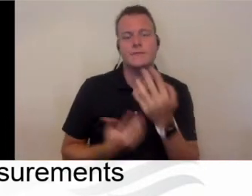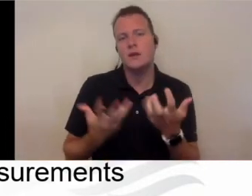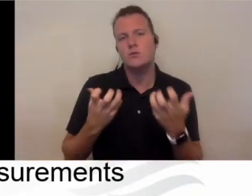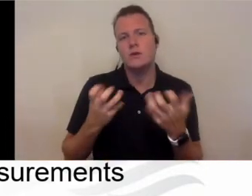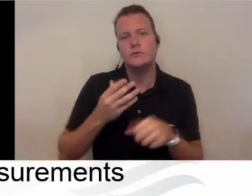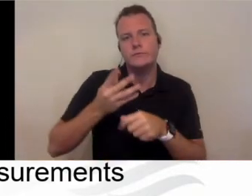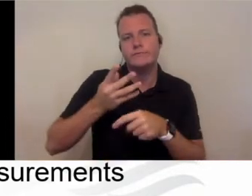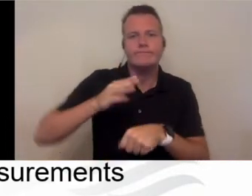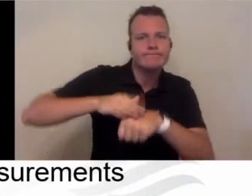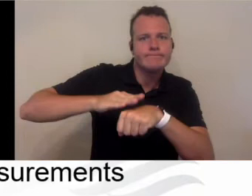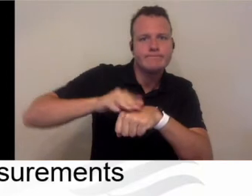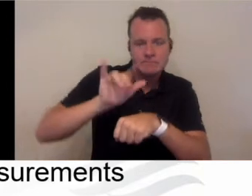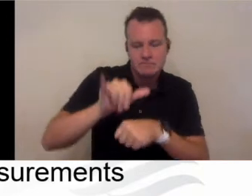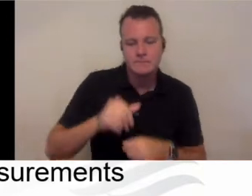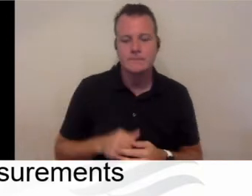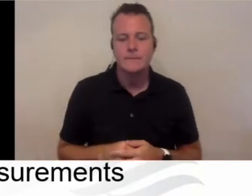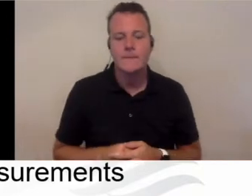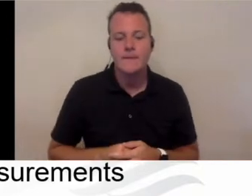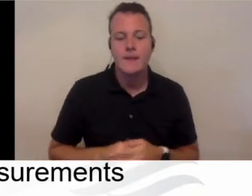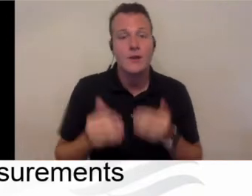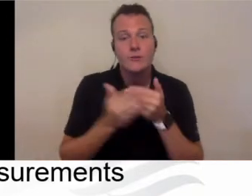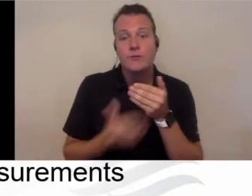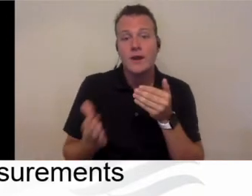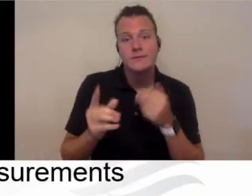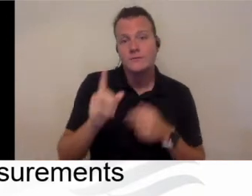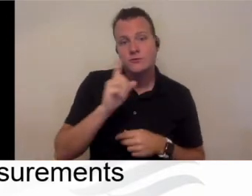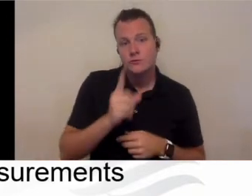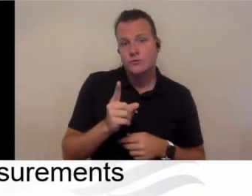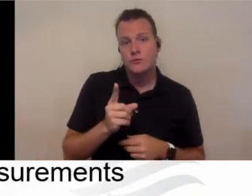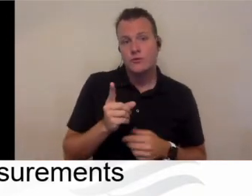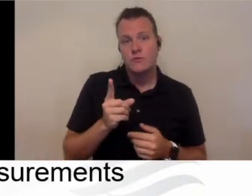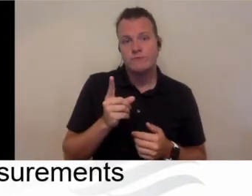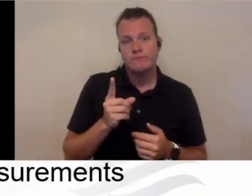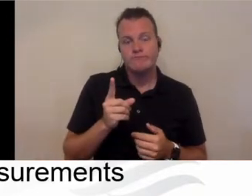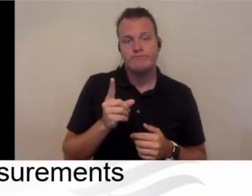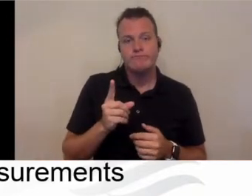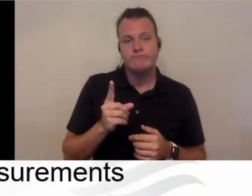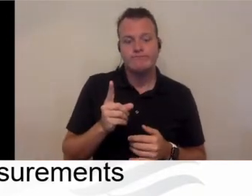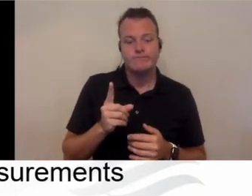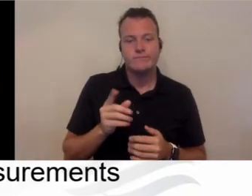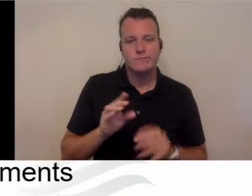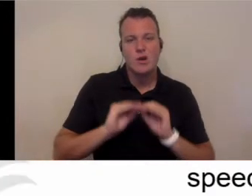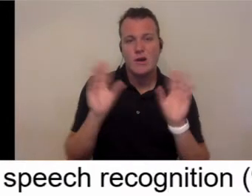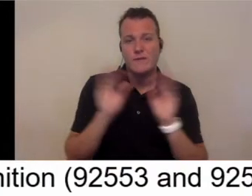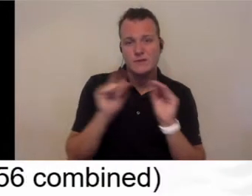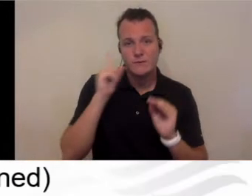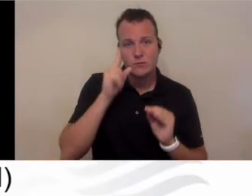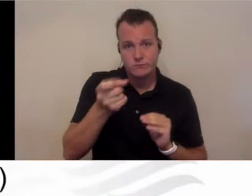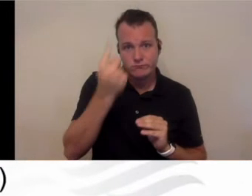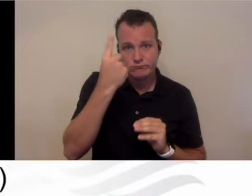you about that. And the rest, I'm sure, are pretty self-evident for you.